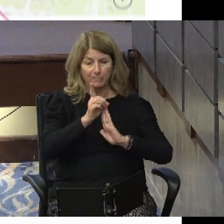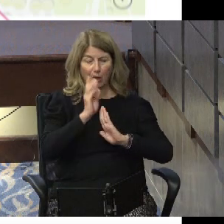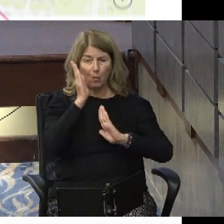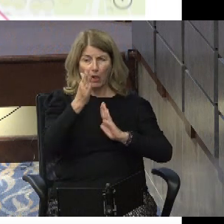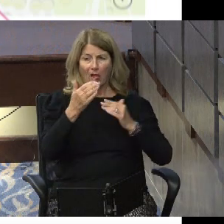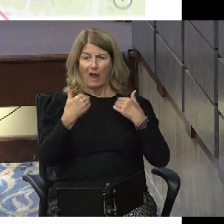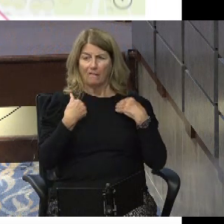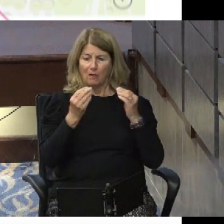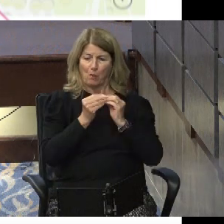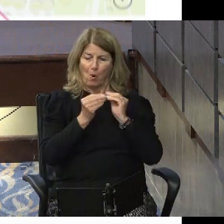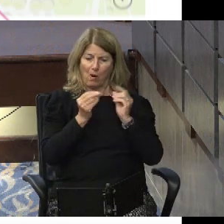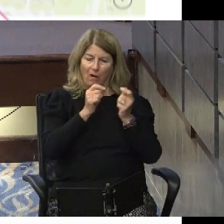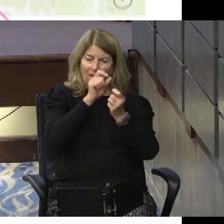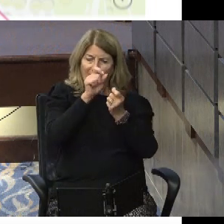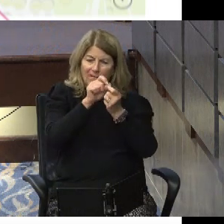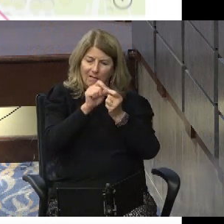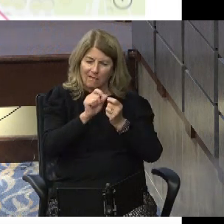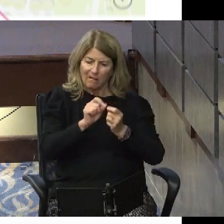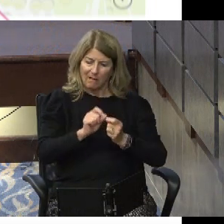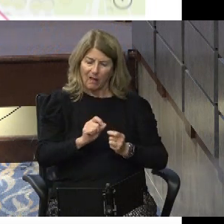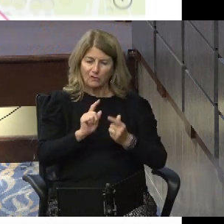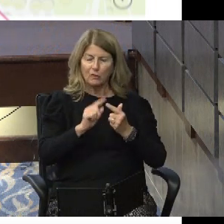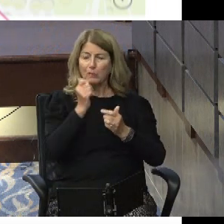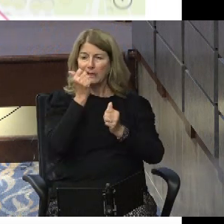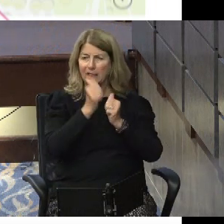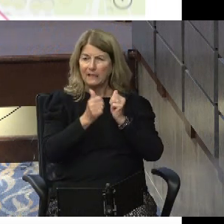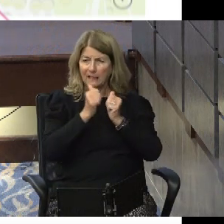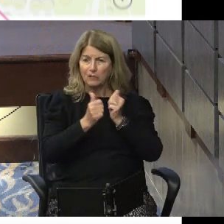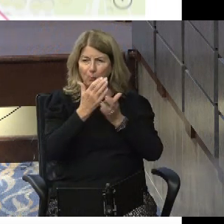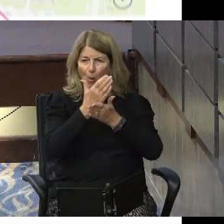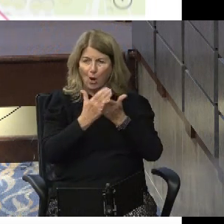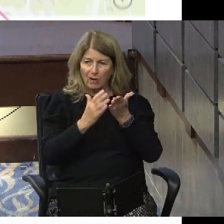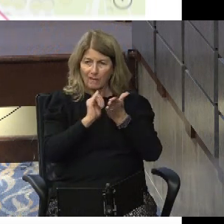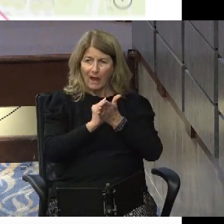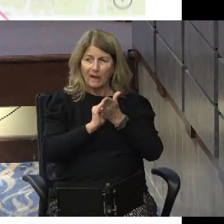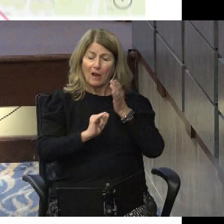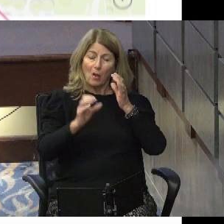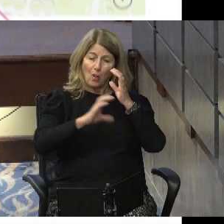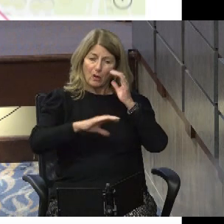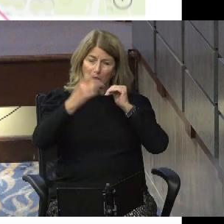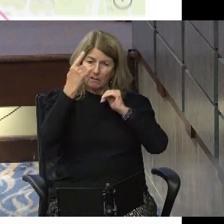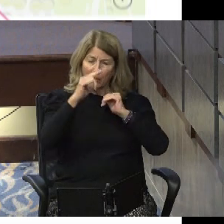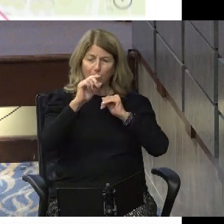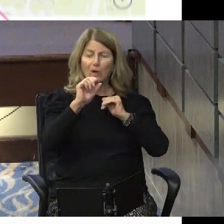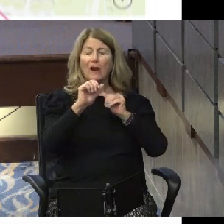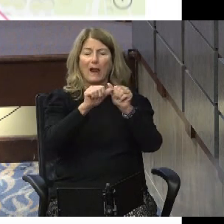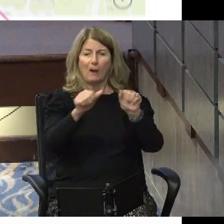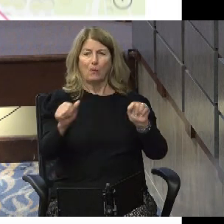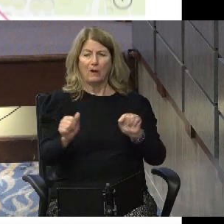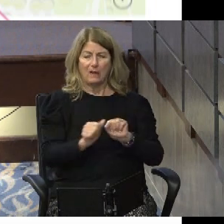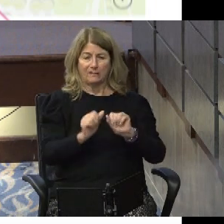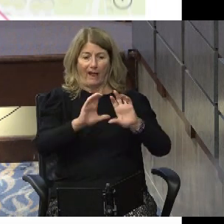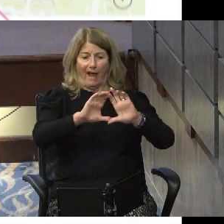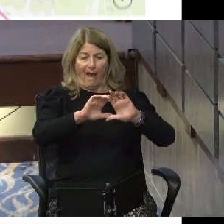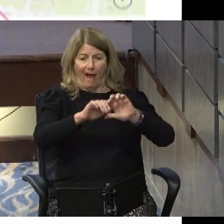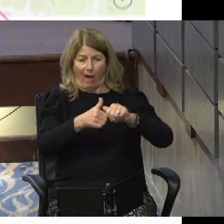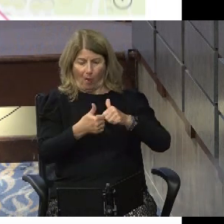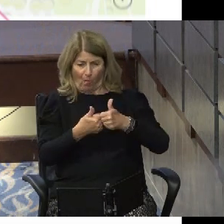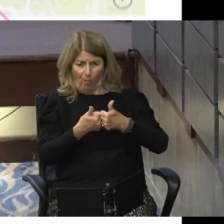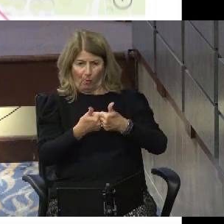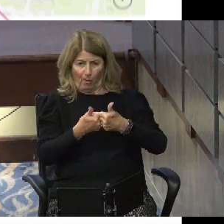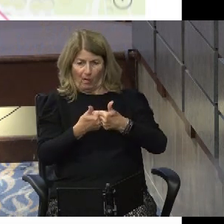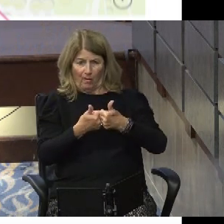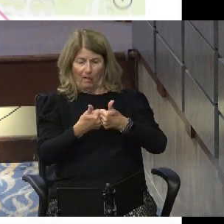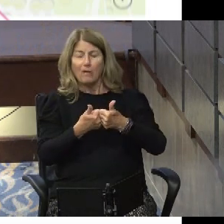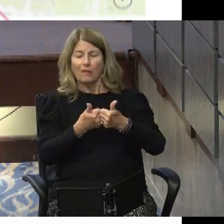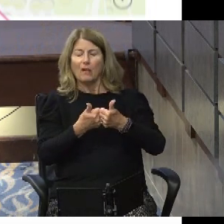form to each of these individual elements and looking for spaces how they take form in the specific